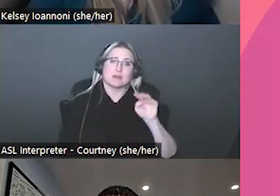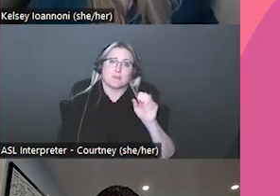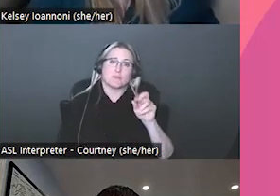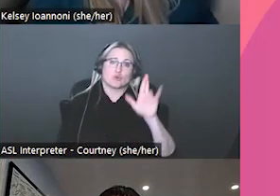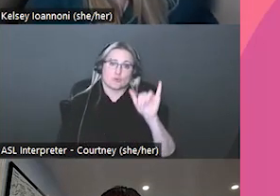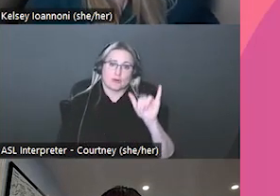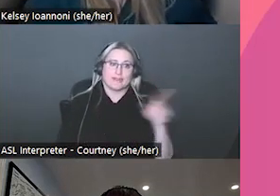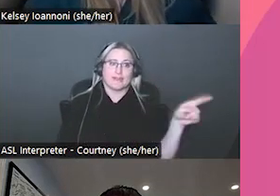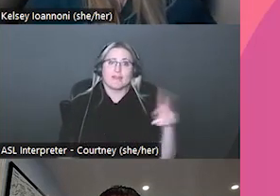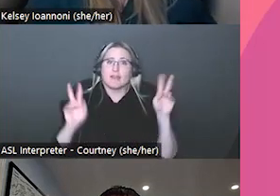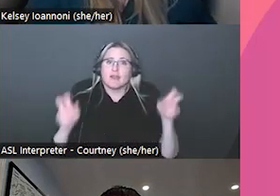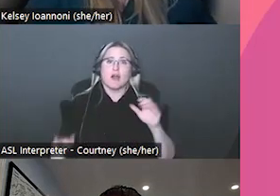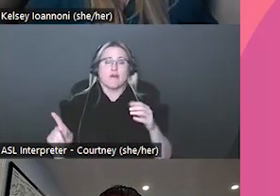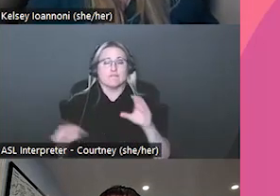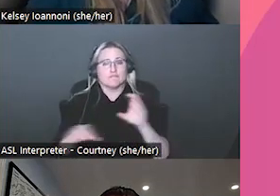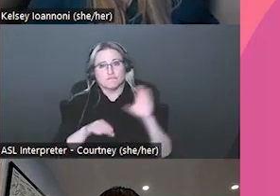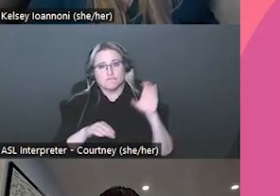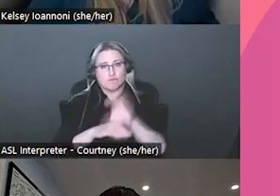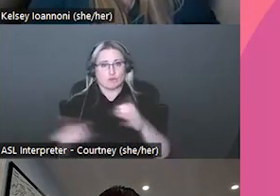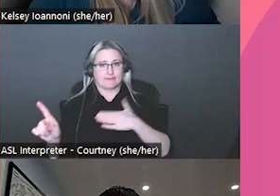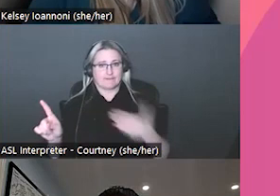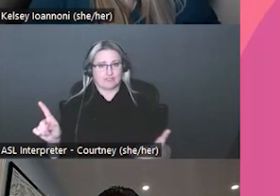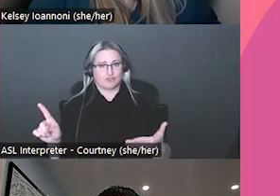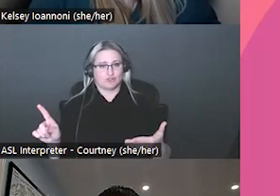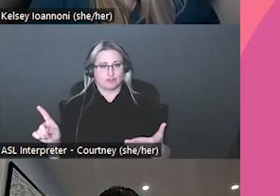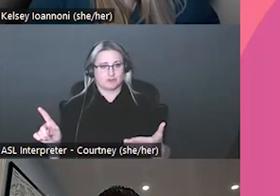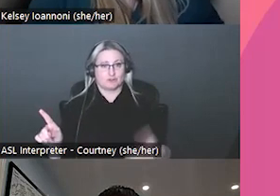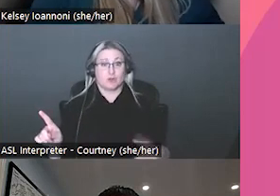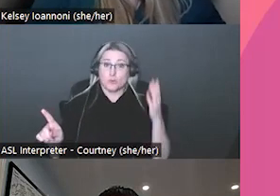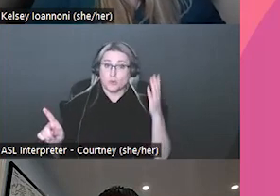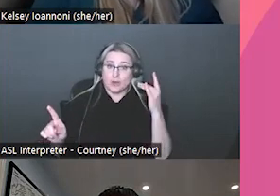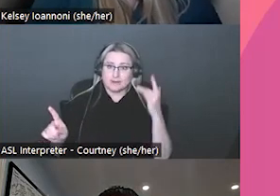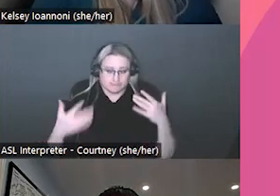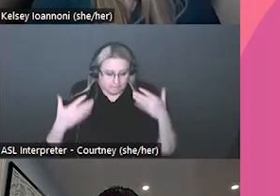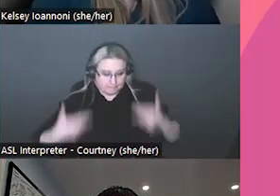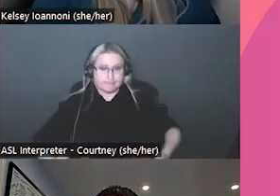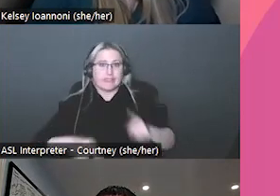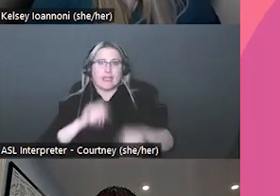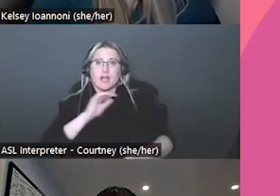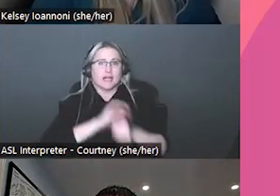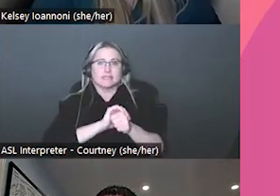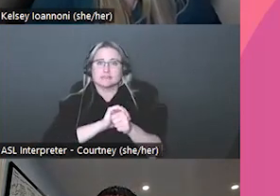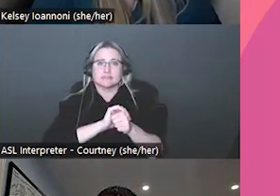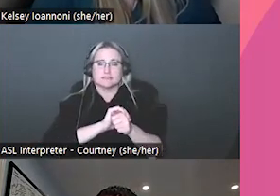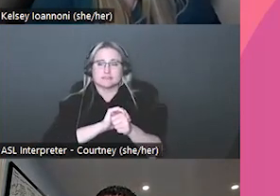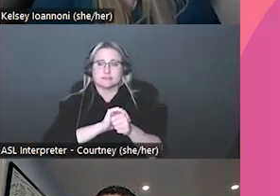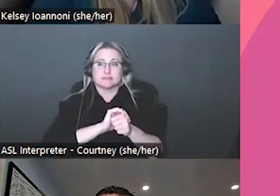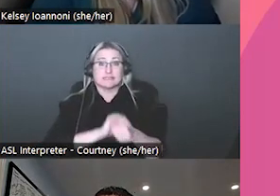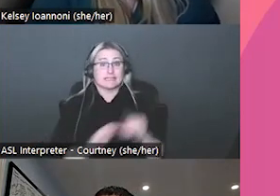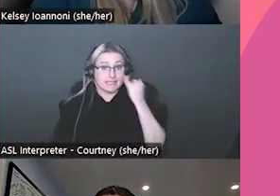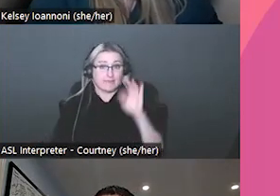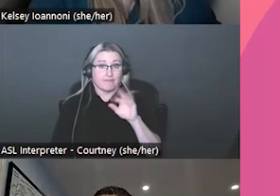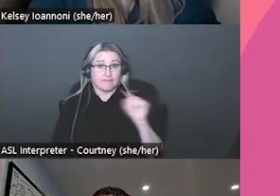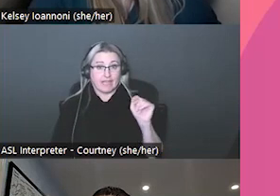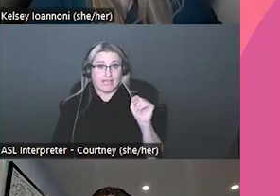body as a site of forced confession. And this is because you cannot hide your fat body. Those who are fat are